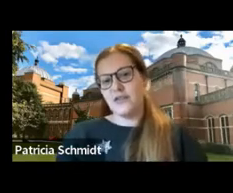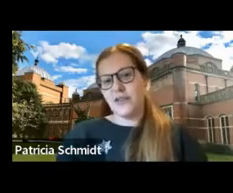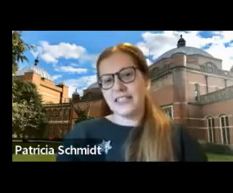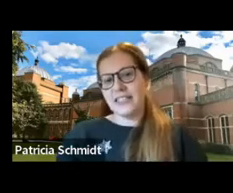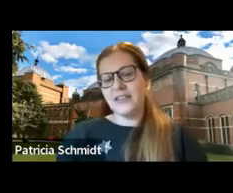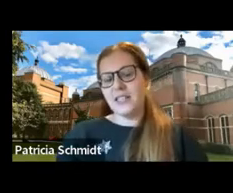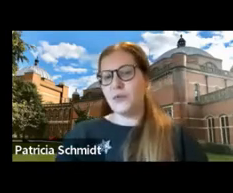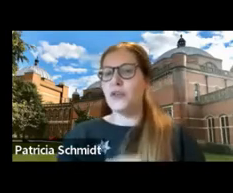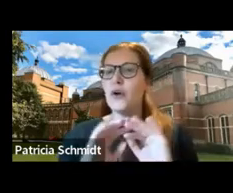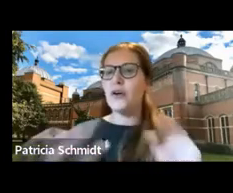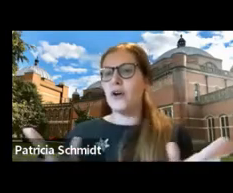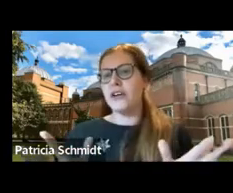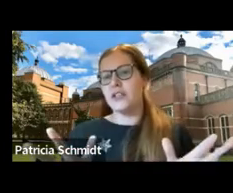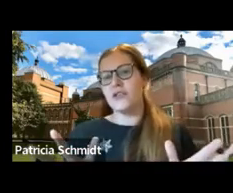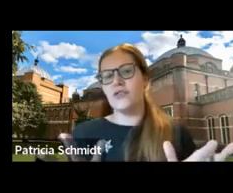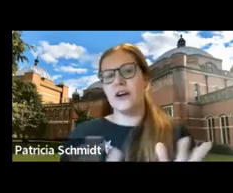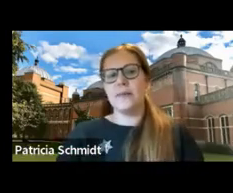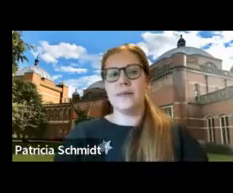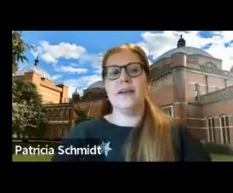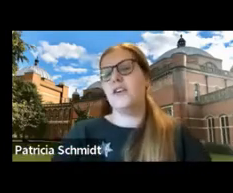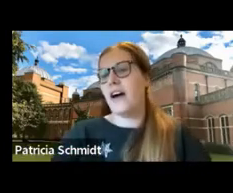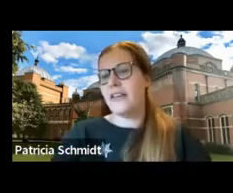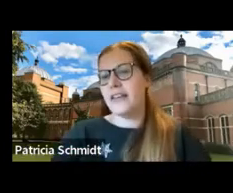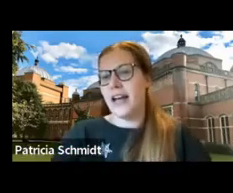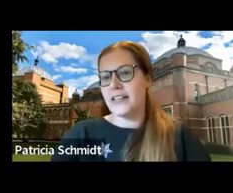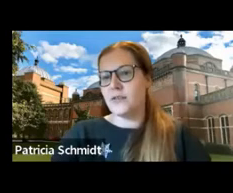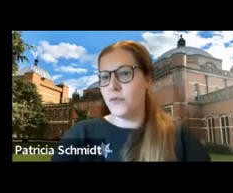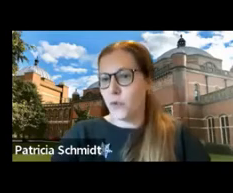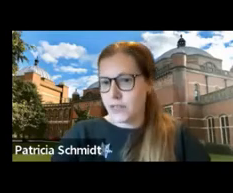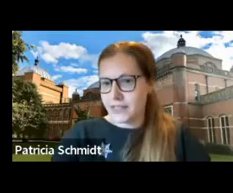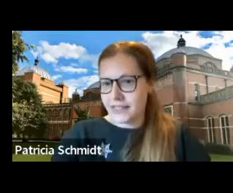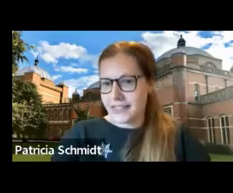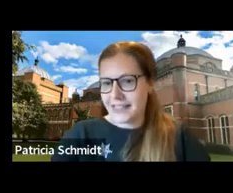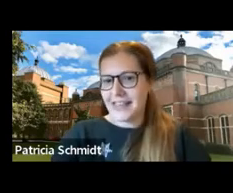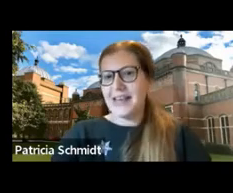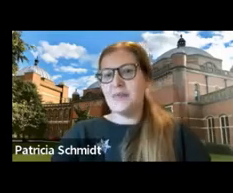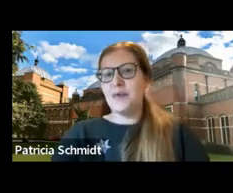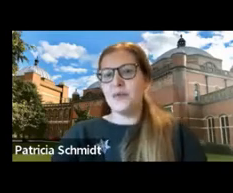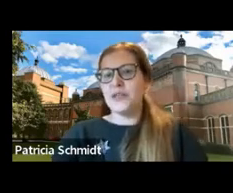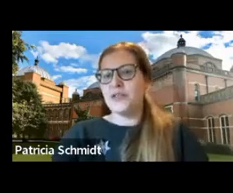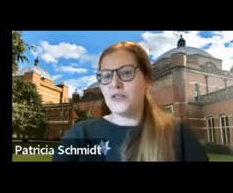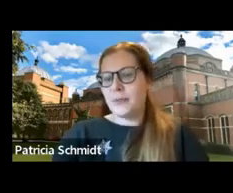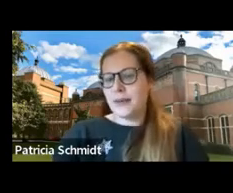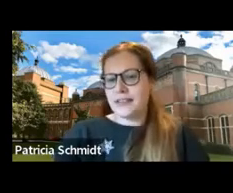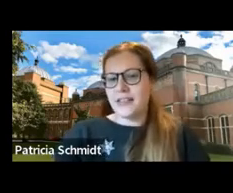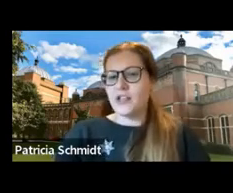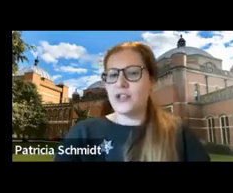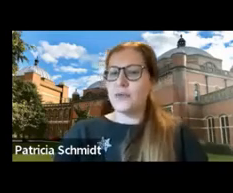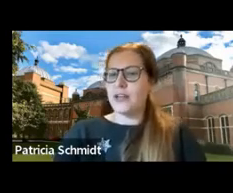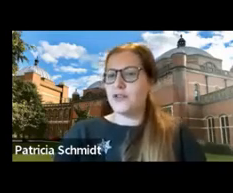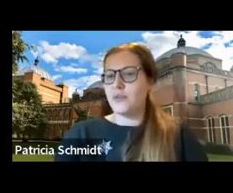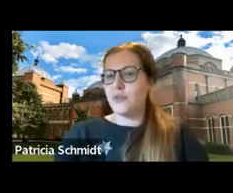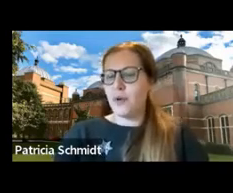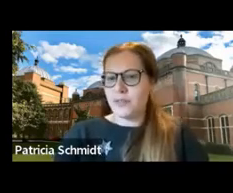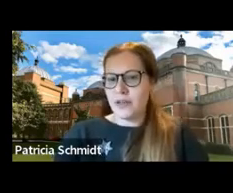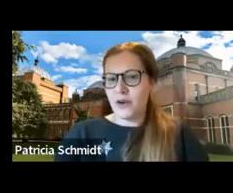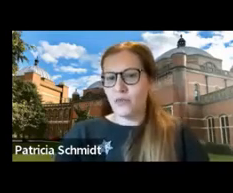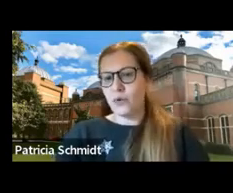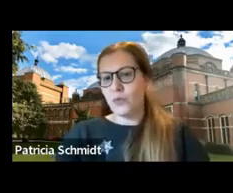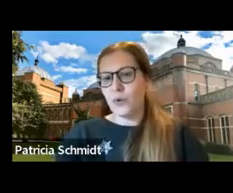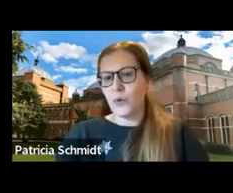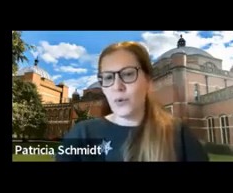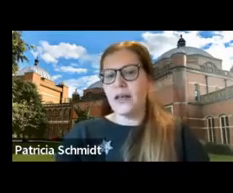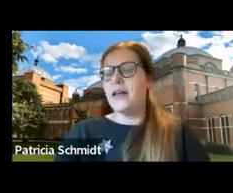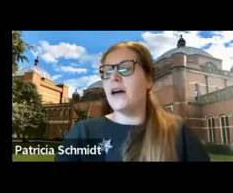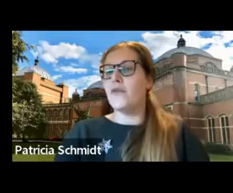in general relativity is we no longer describe gravity as a force, but we describe it as a geometric property of